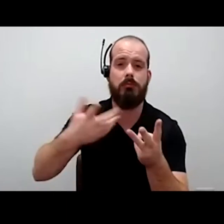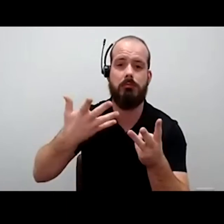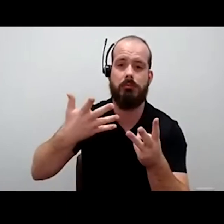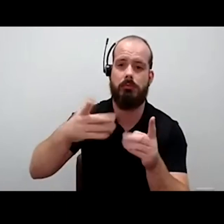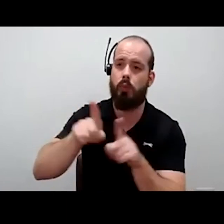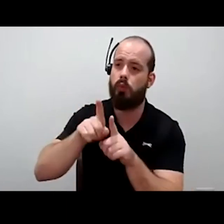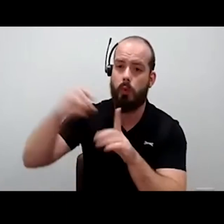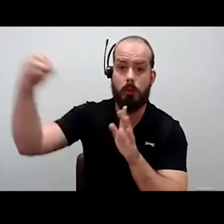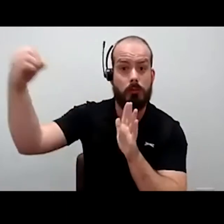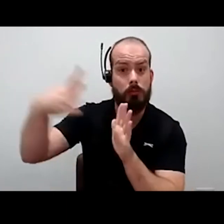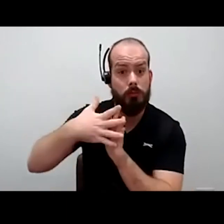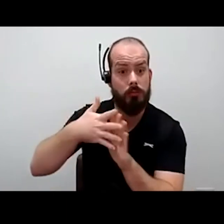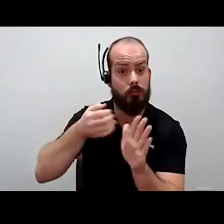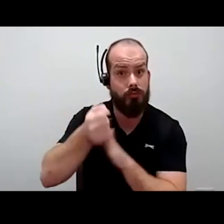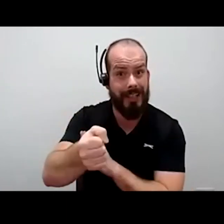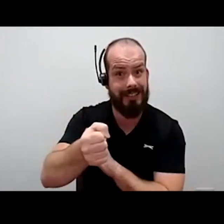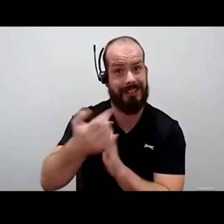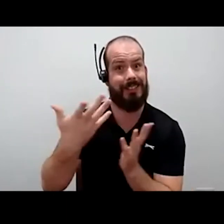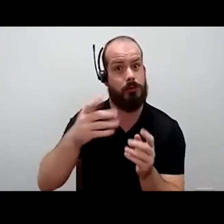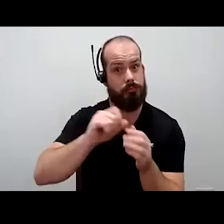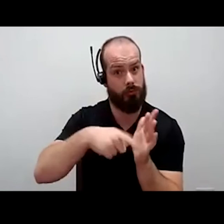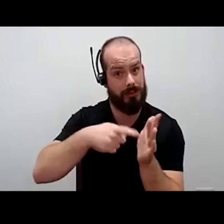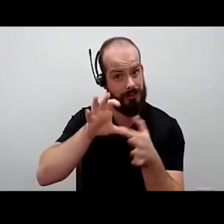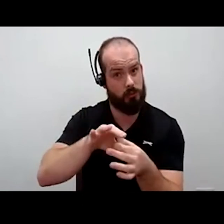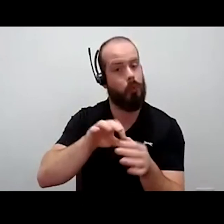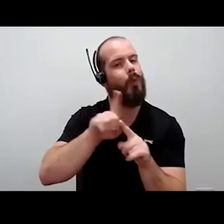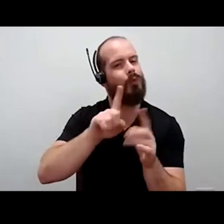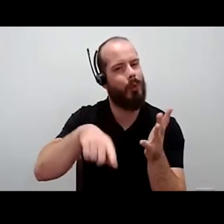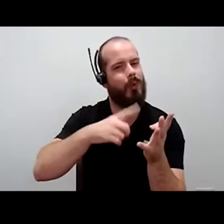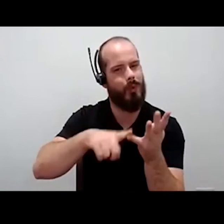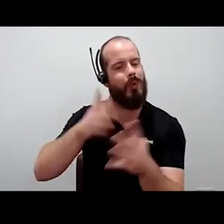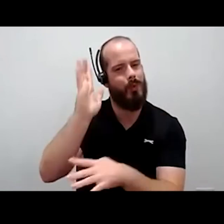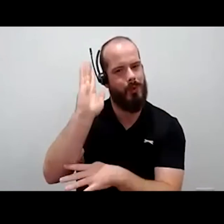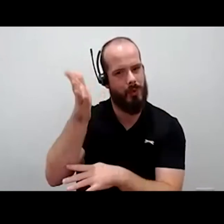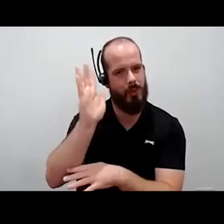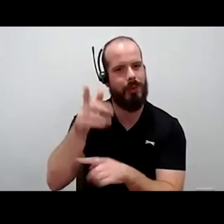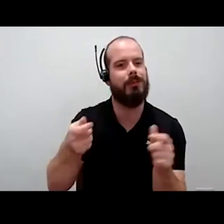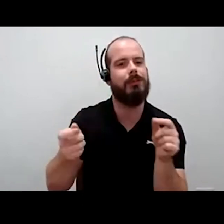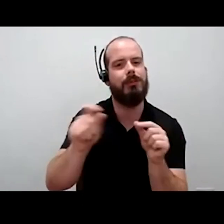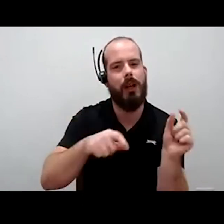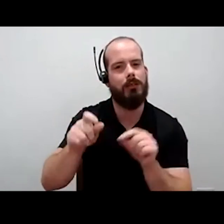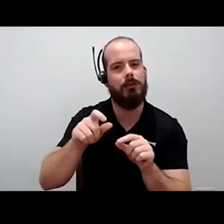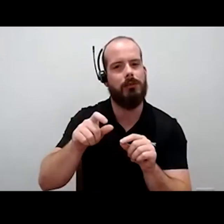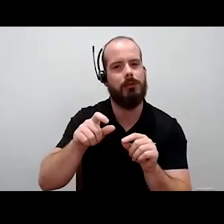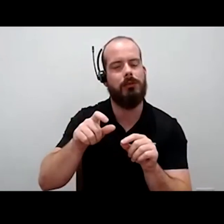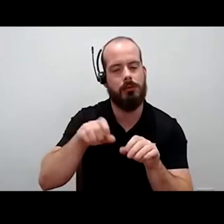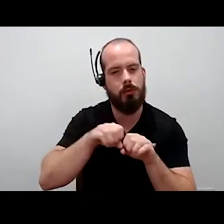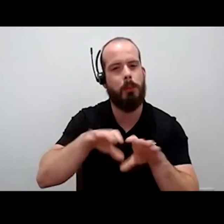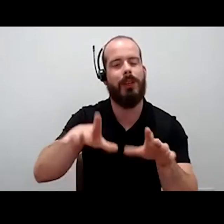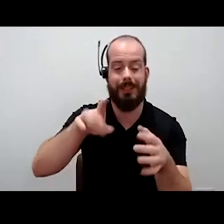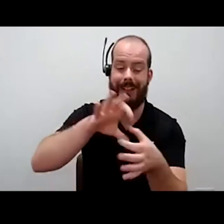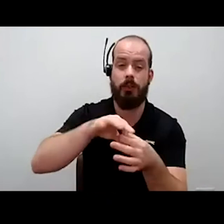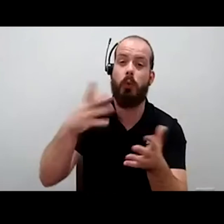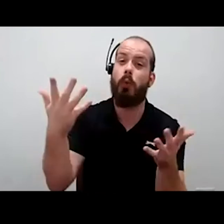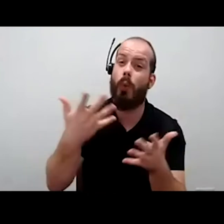solar-powered railways. She was also a lecturer in science communication at Imperial College, where she also completed